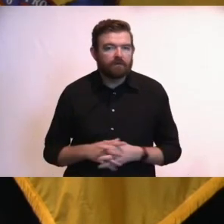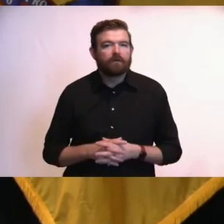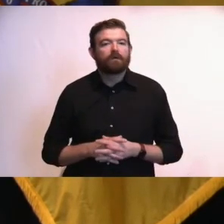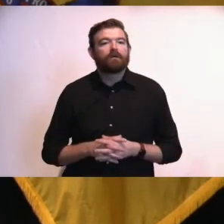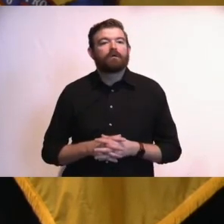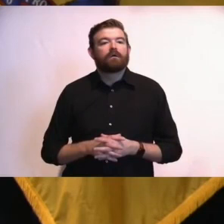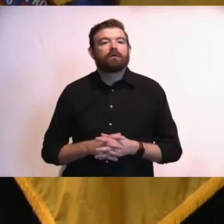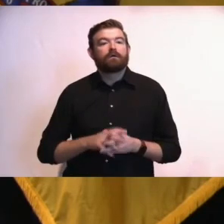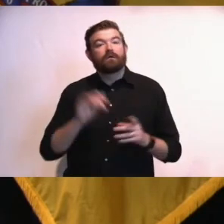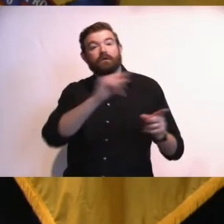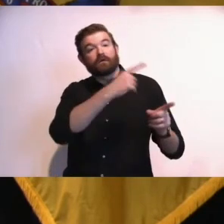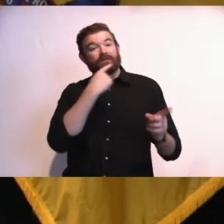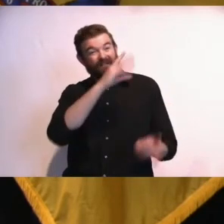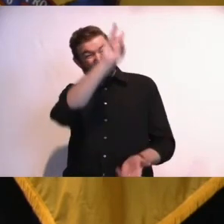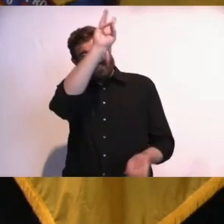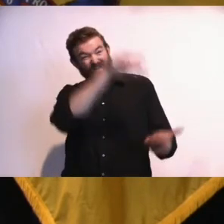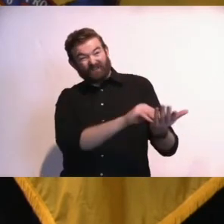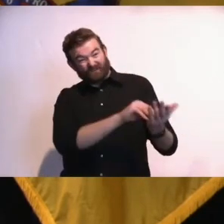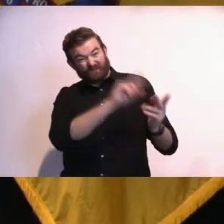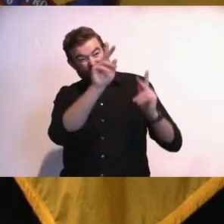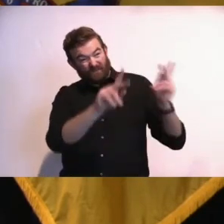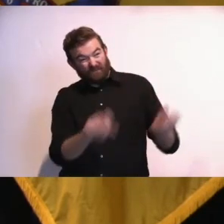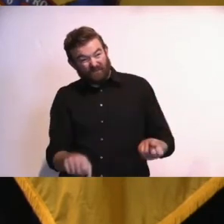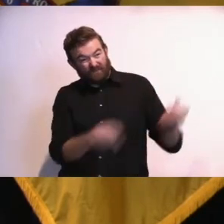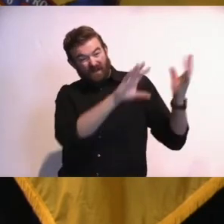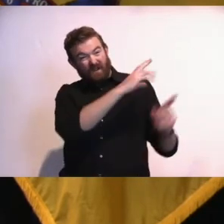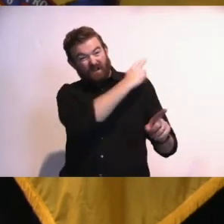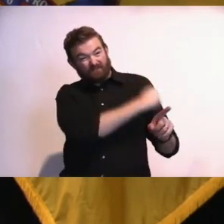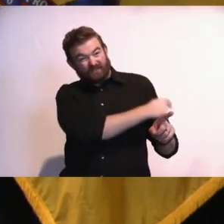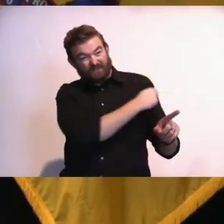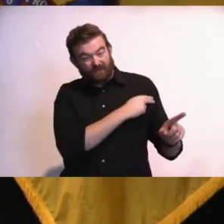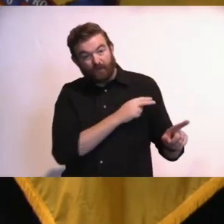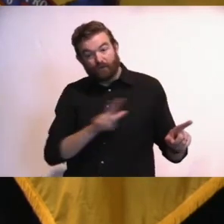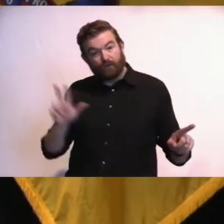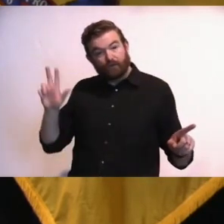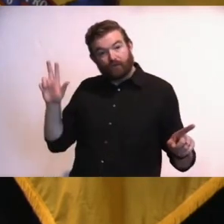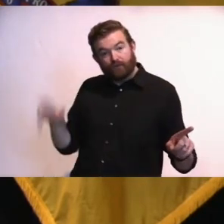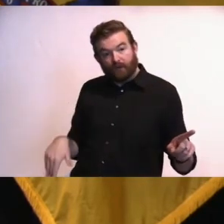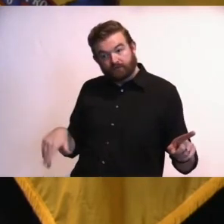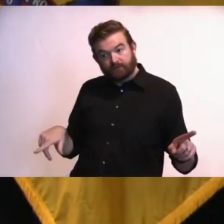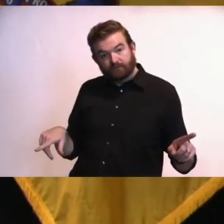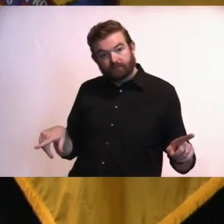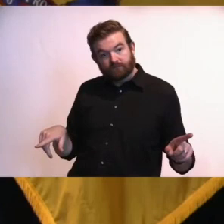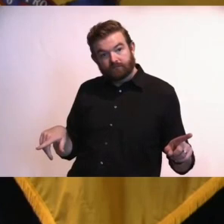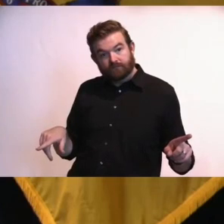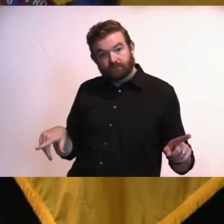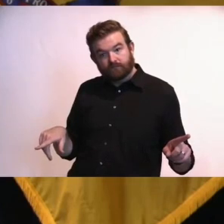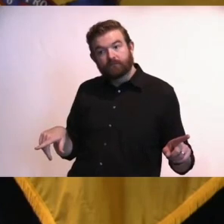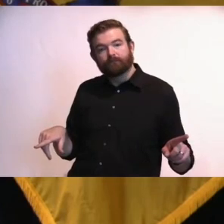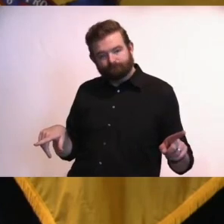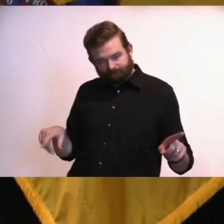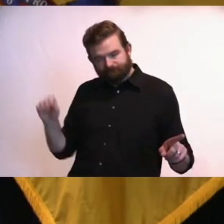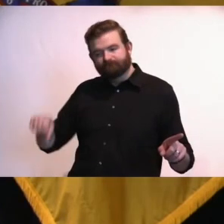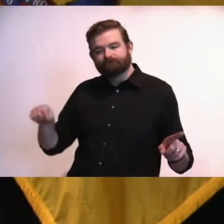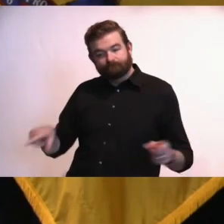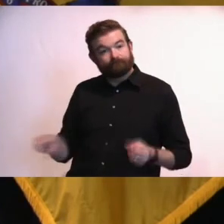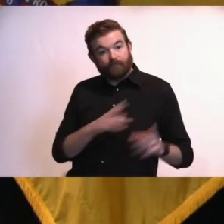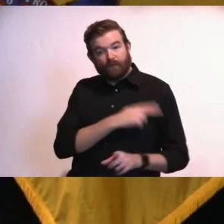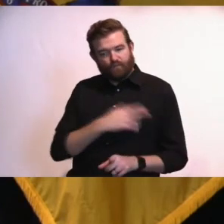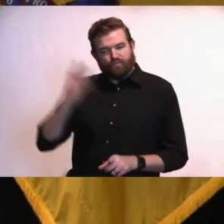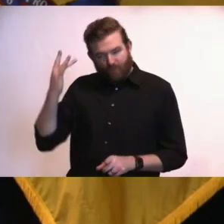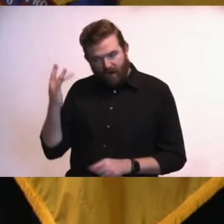use an old phrase, hunky-dory. I mean, they've got these things feed on each other in terms of the conditions. Listen, you're seeing an